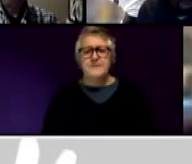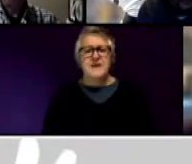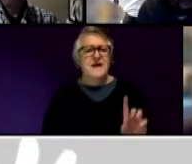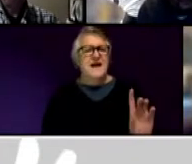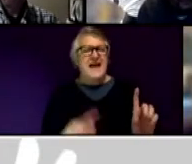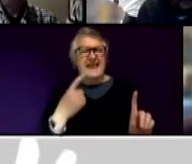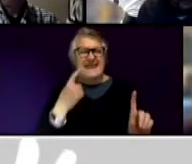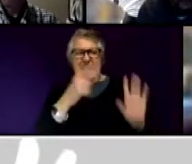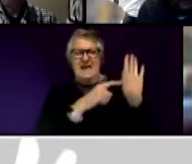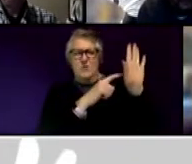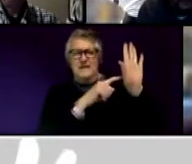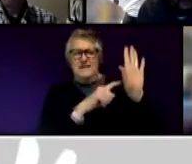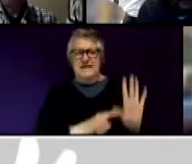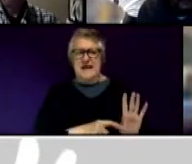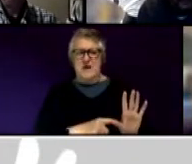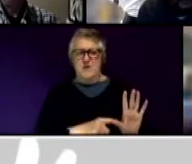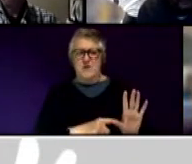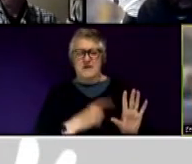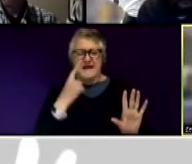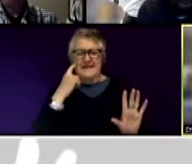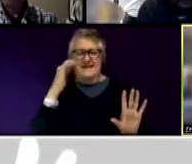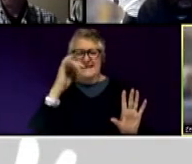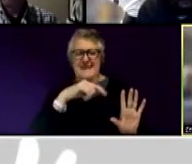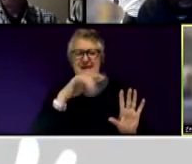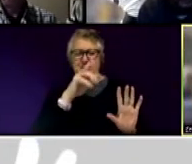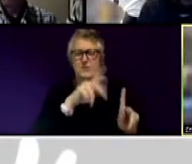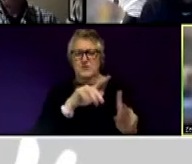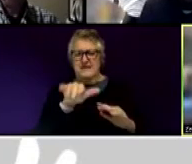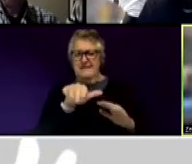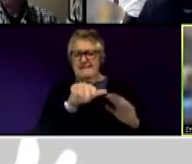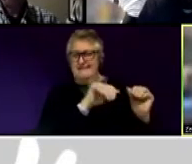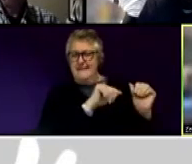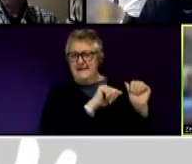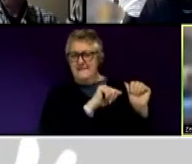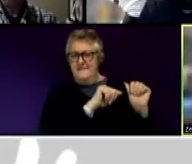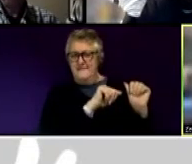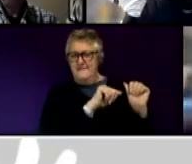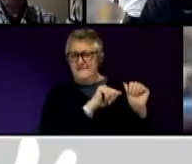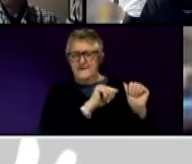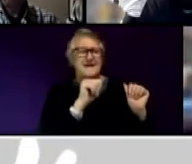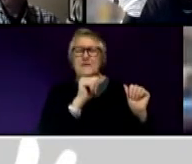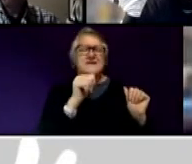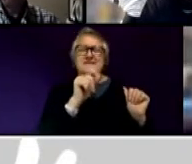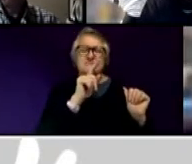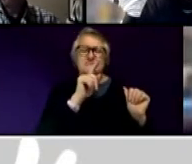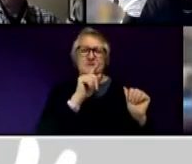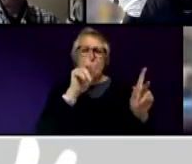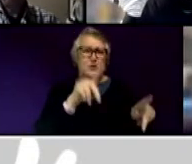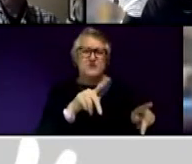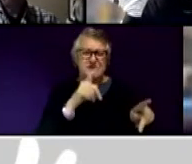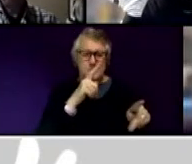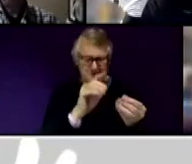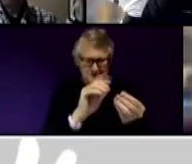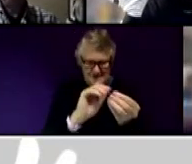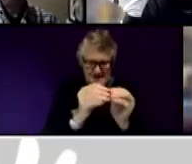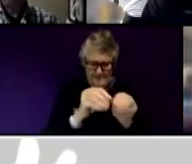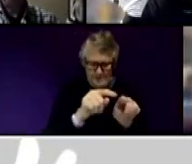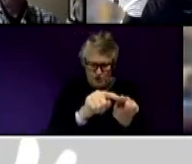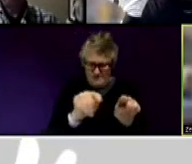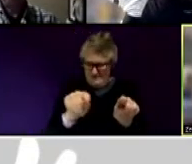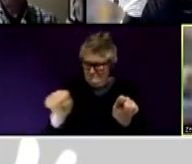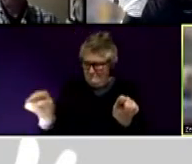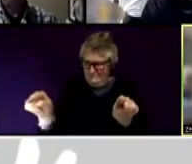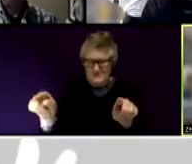not in the meeting. That it wasn't a person. It was a numbers and some letters. Okay,